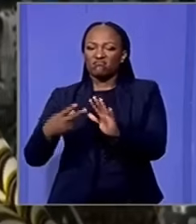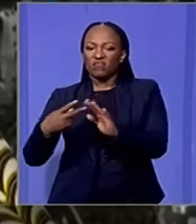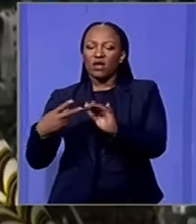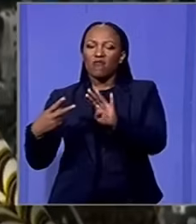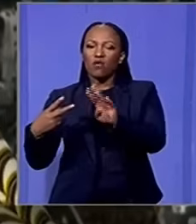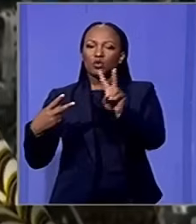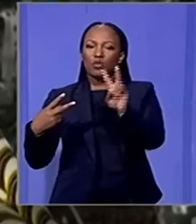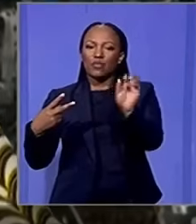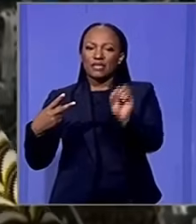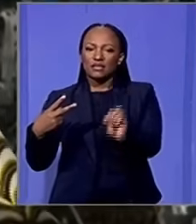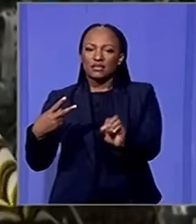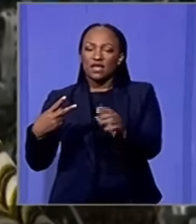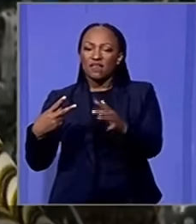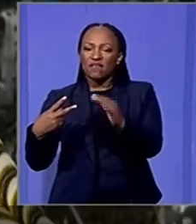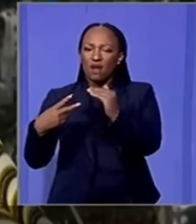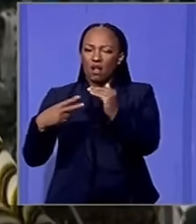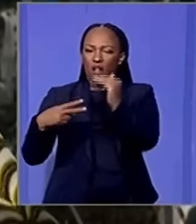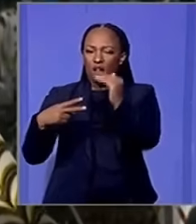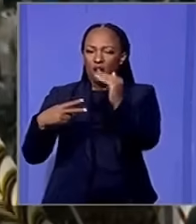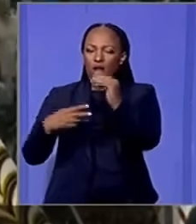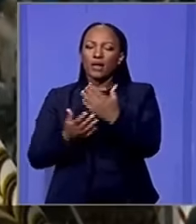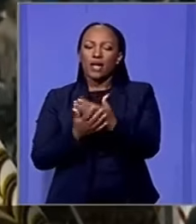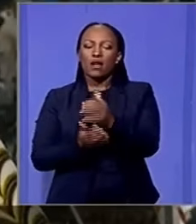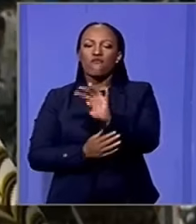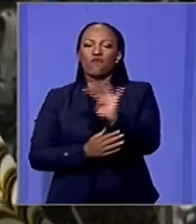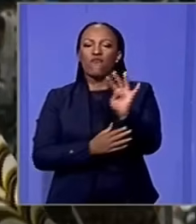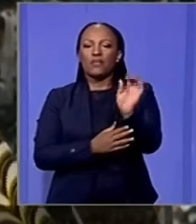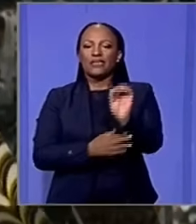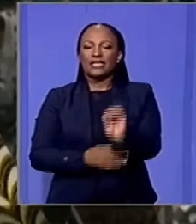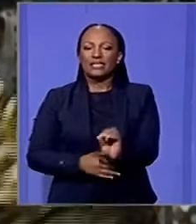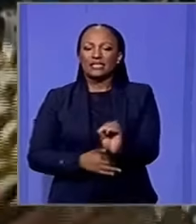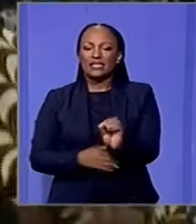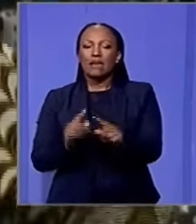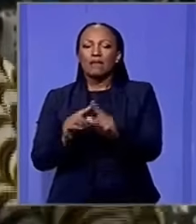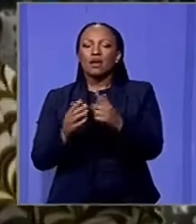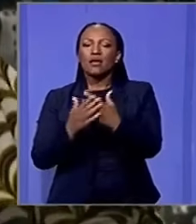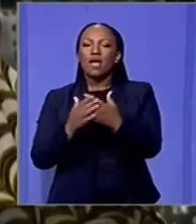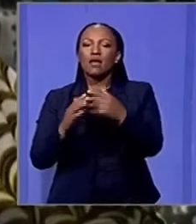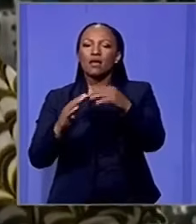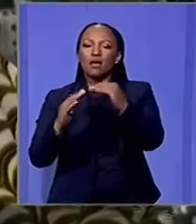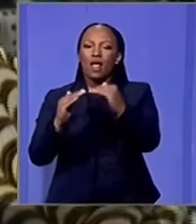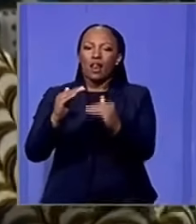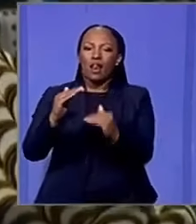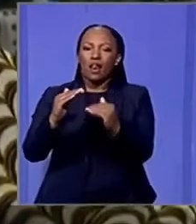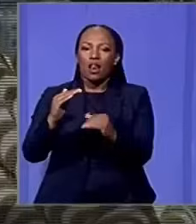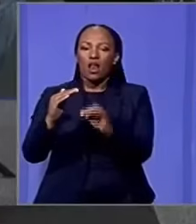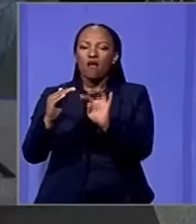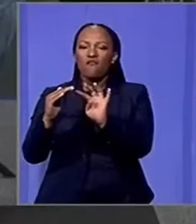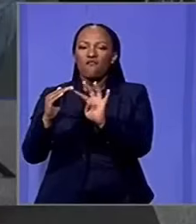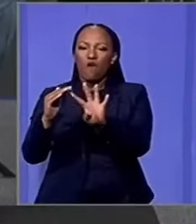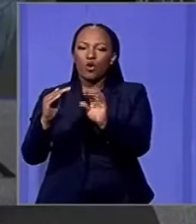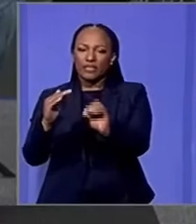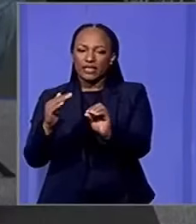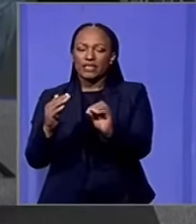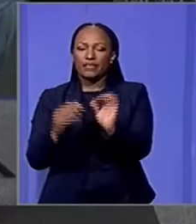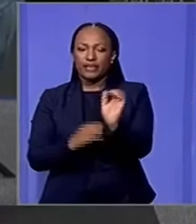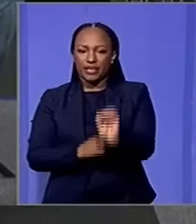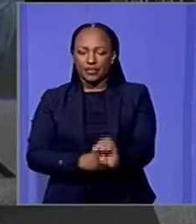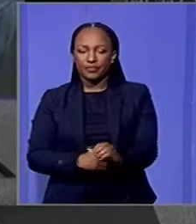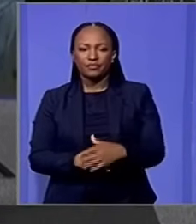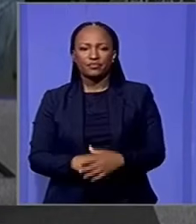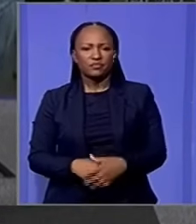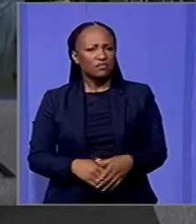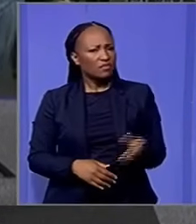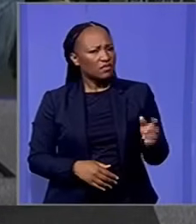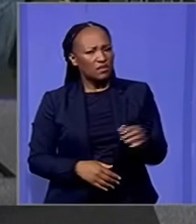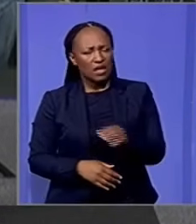gore e ka oketšega e ka ba 44 mara ba seke ba lebala gore e ka boela fase ya go ba 40 bjale MK Šiwe ka re tlile